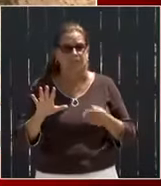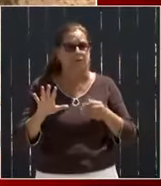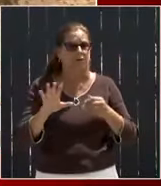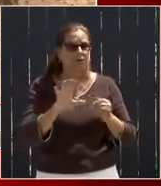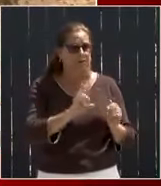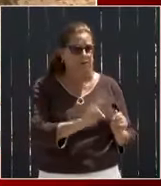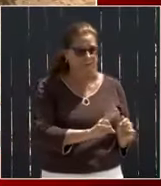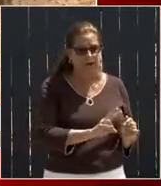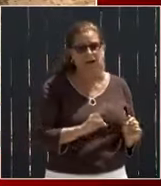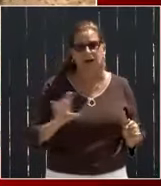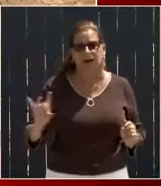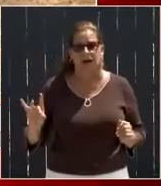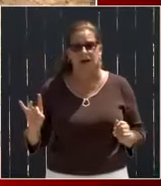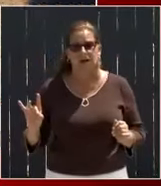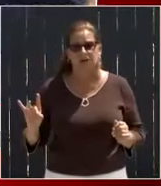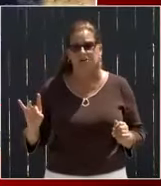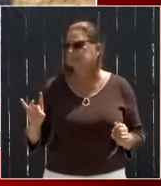Smith.